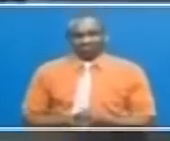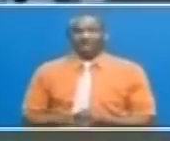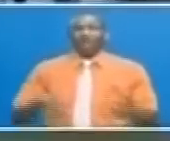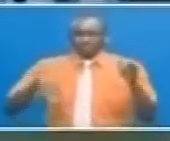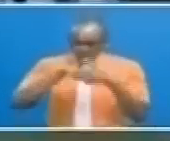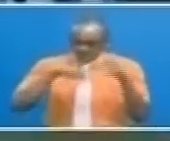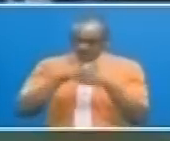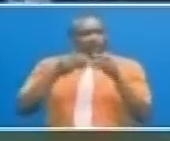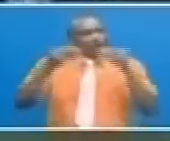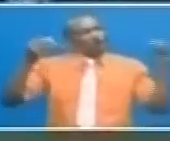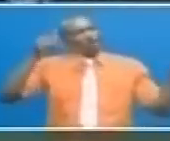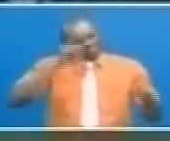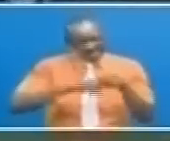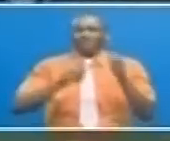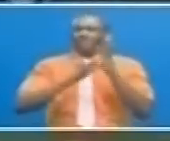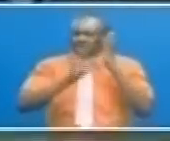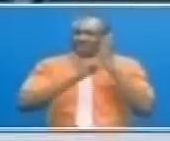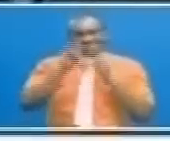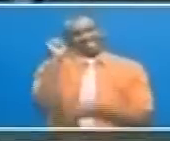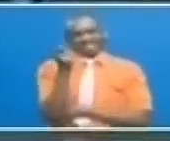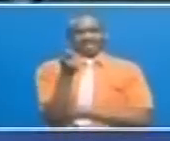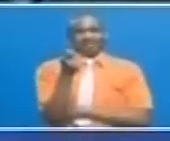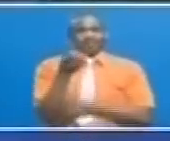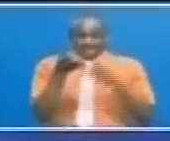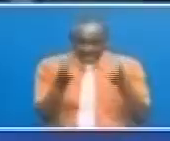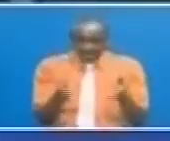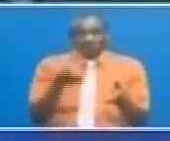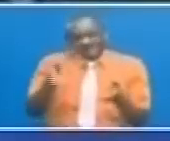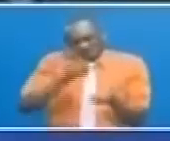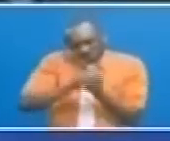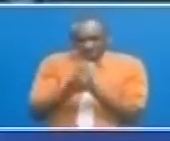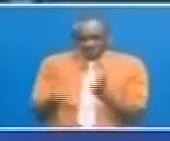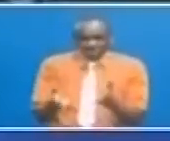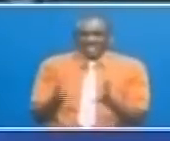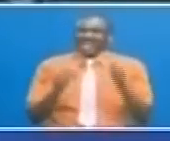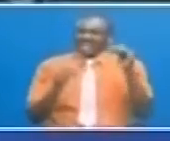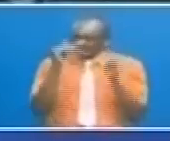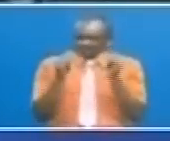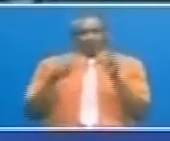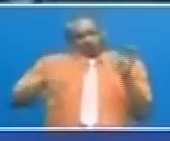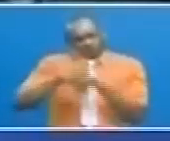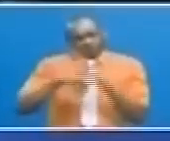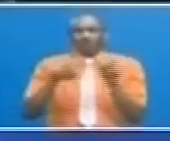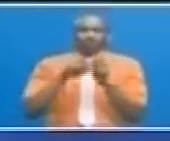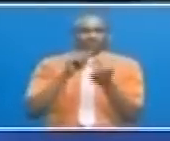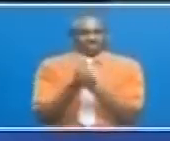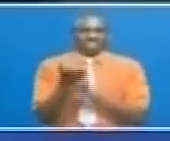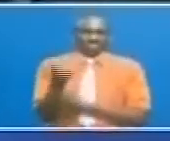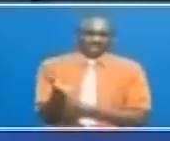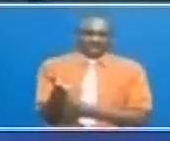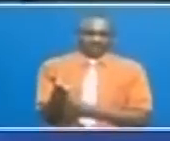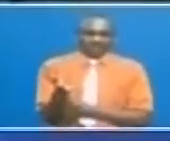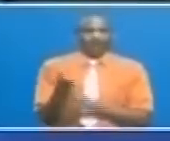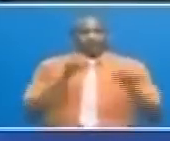Football has for a long time been the most popular sport in the country, and with the changing times, the level of the sport has also changed, the local leagues attracting